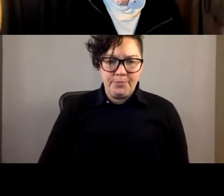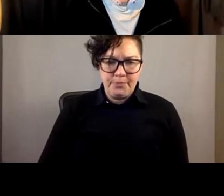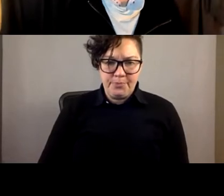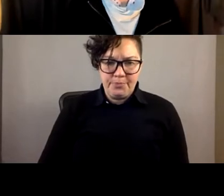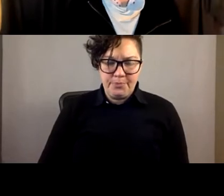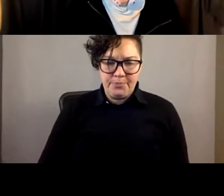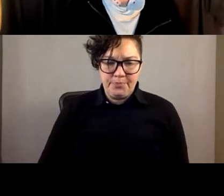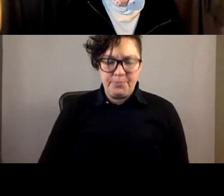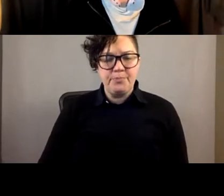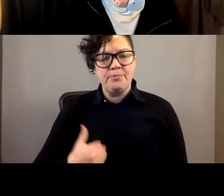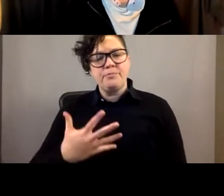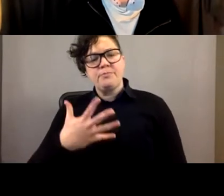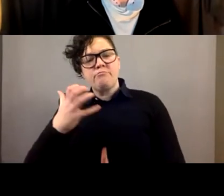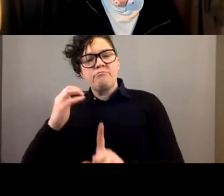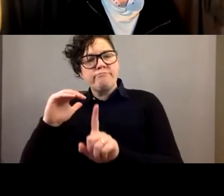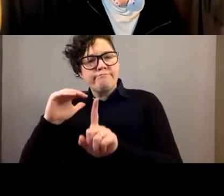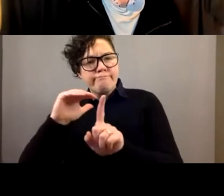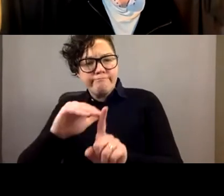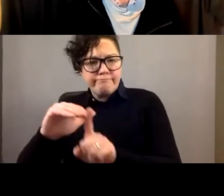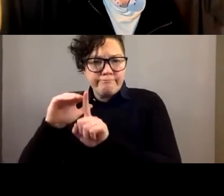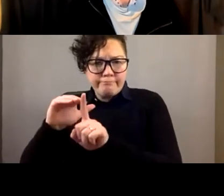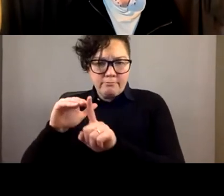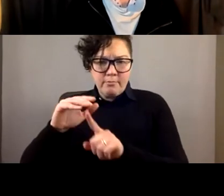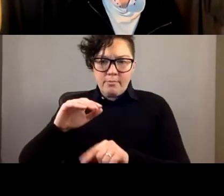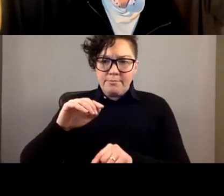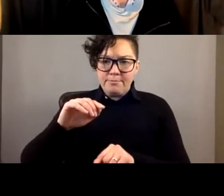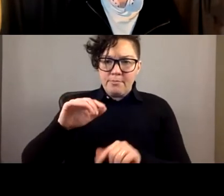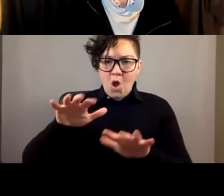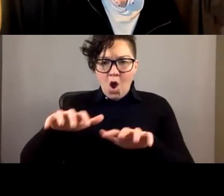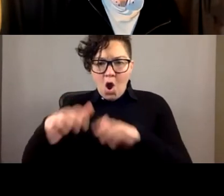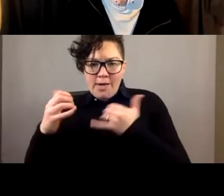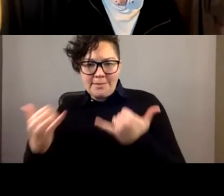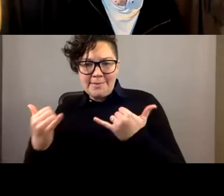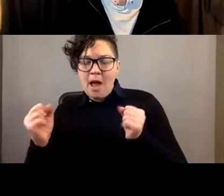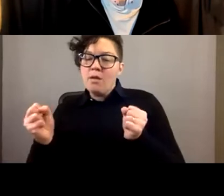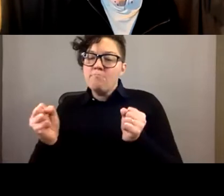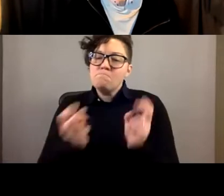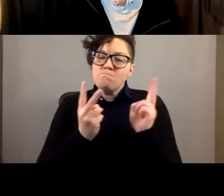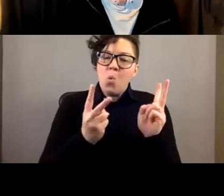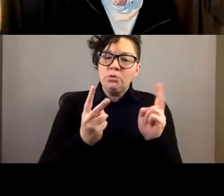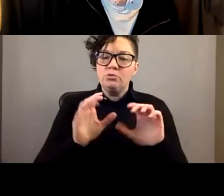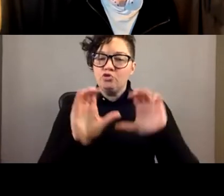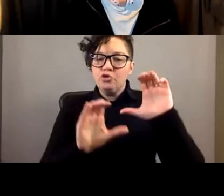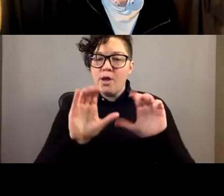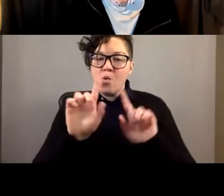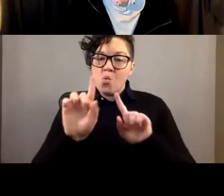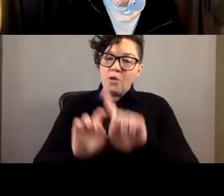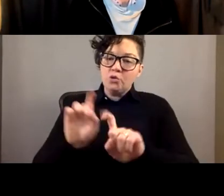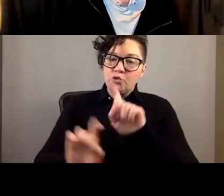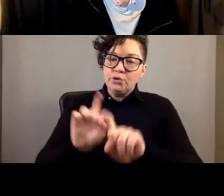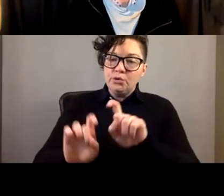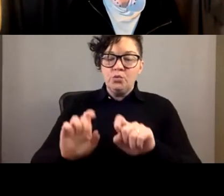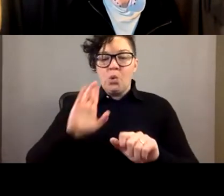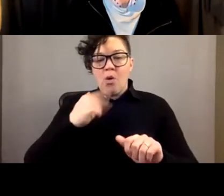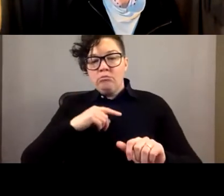And so I want to remind the audience to post questions in the chat that we will share during